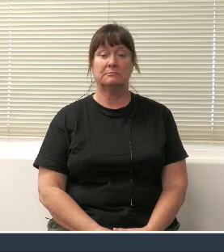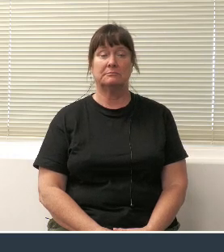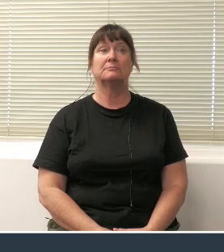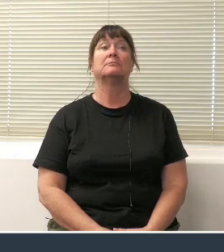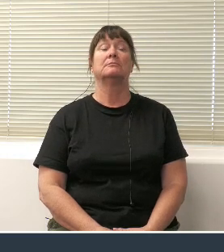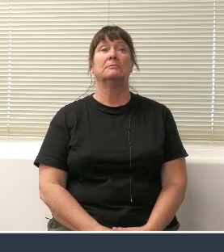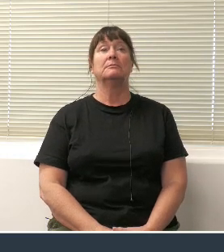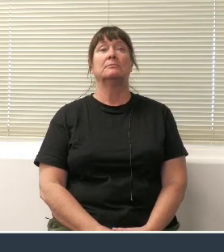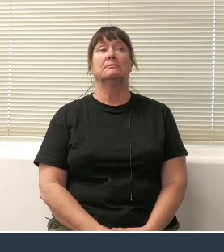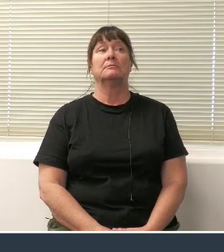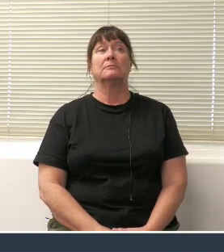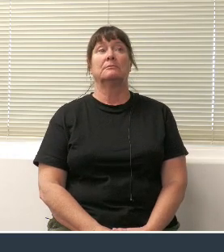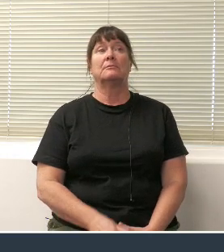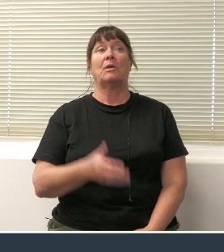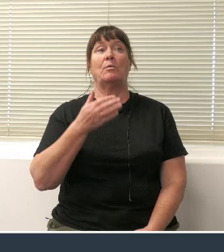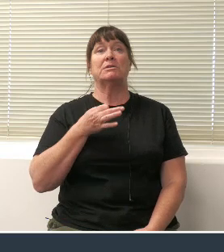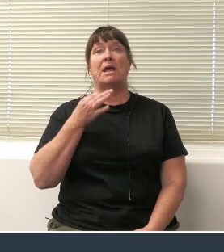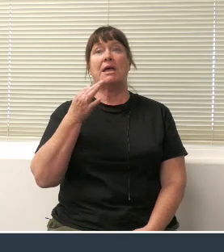Through you, Madam Chair, I just wanted to seek